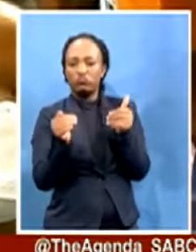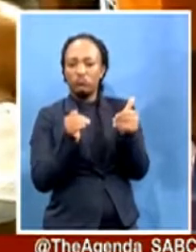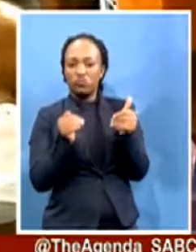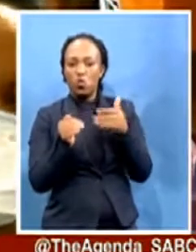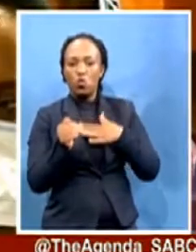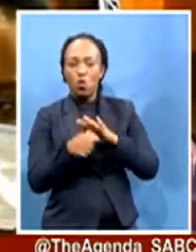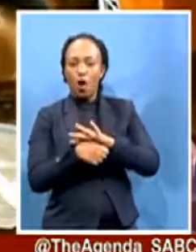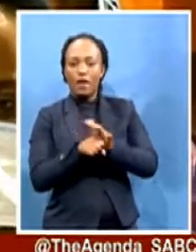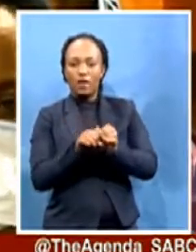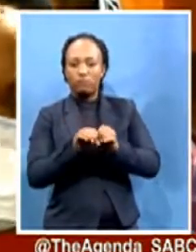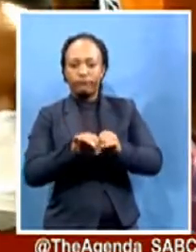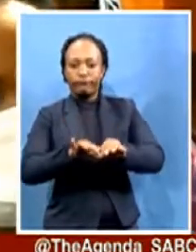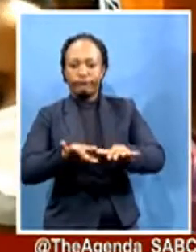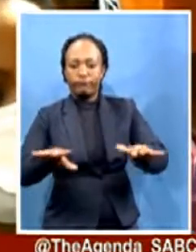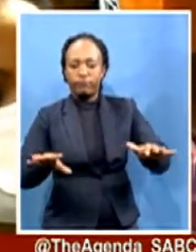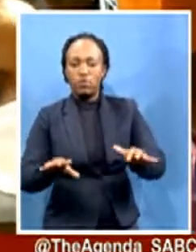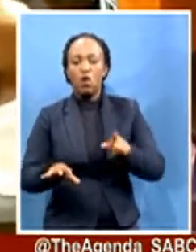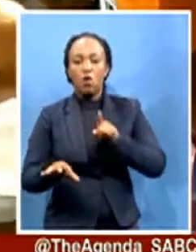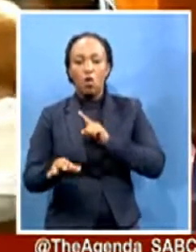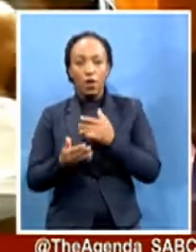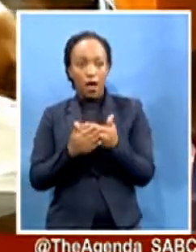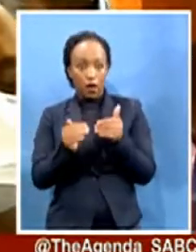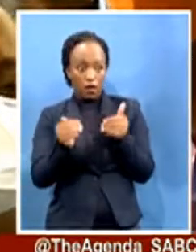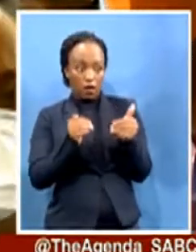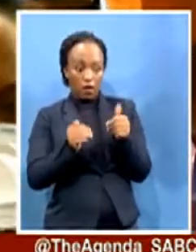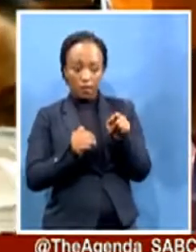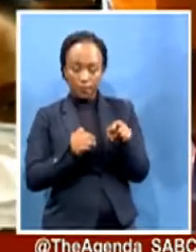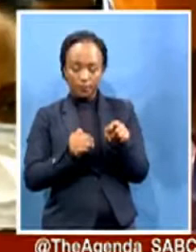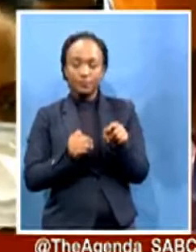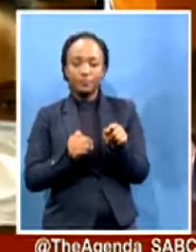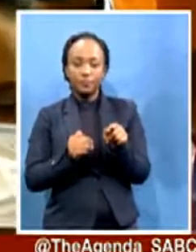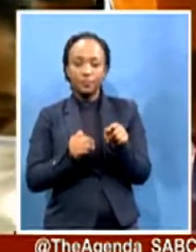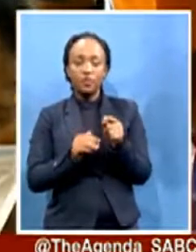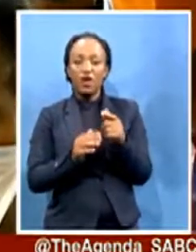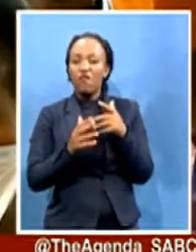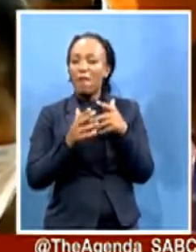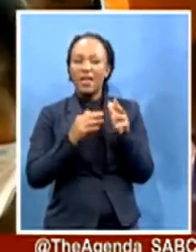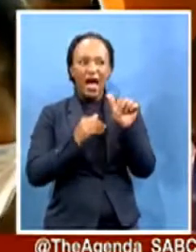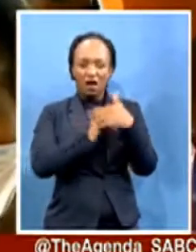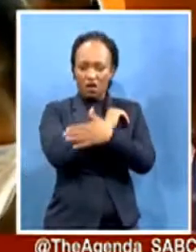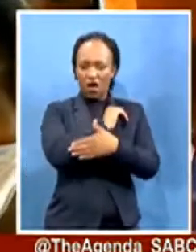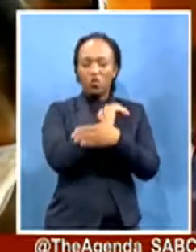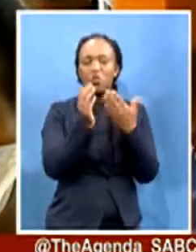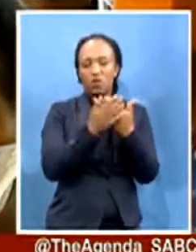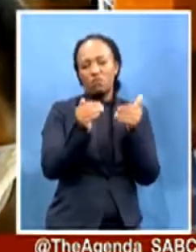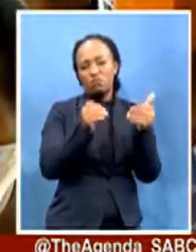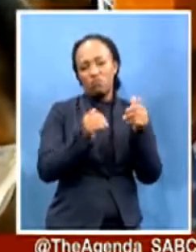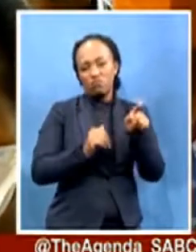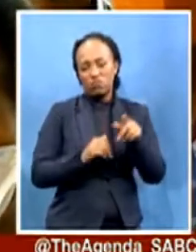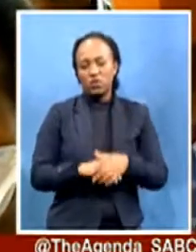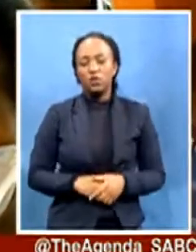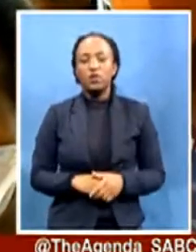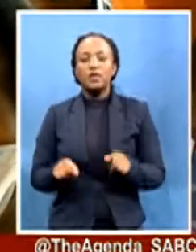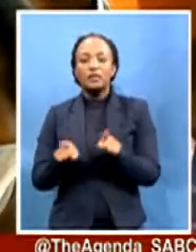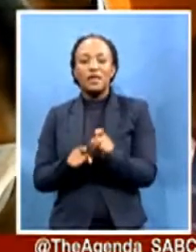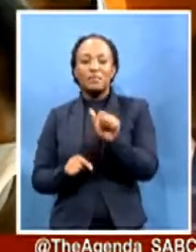to counter what would have come from any other countries. Although we'll look into the other issues of restrictions on travels and so